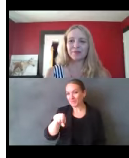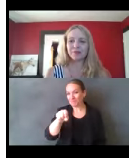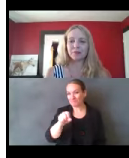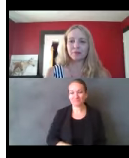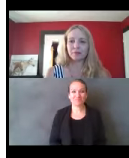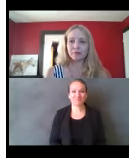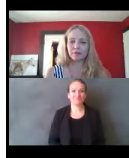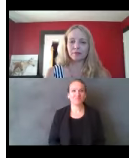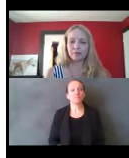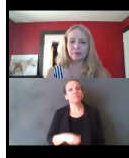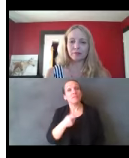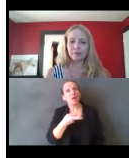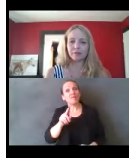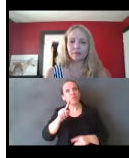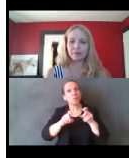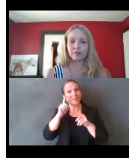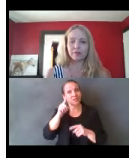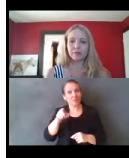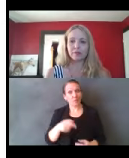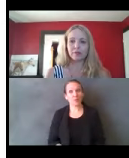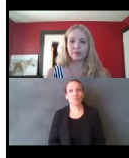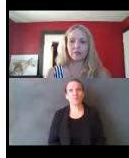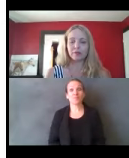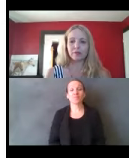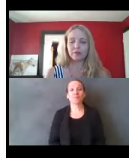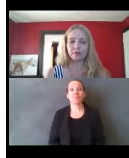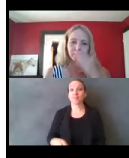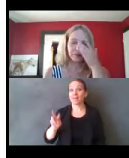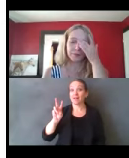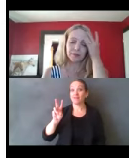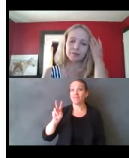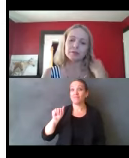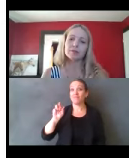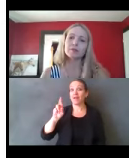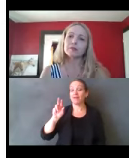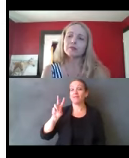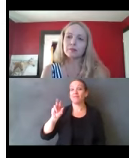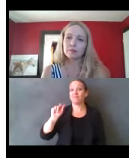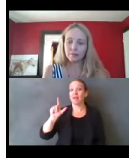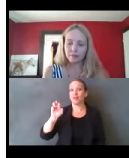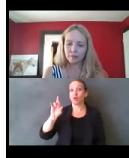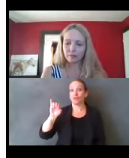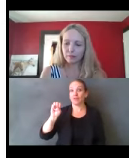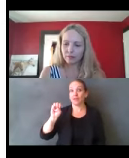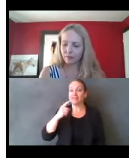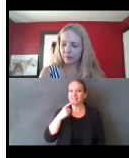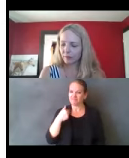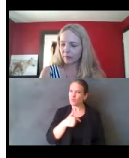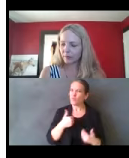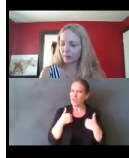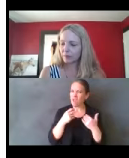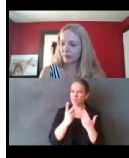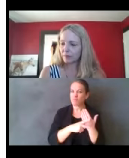and then we have a few questions. So Valerie said, we have a program with volunteers who support